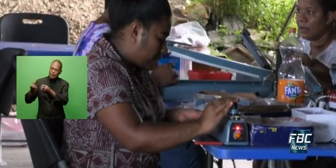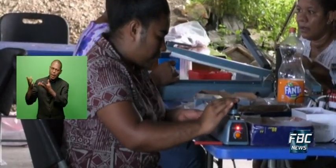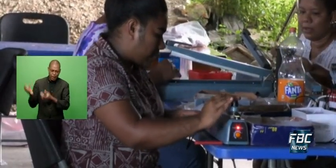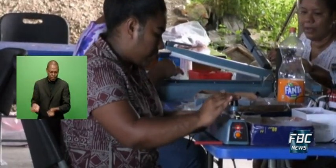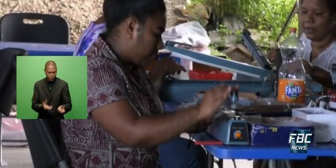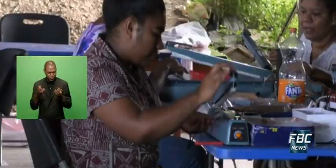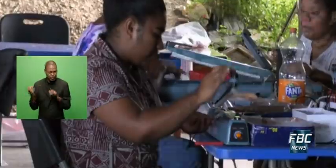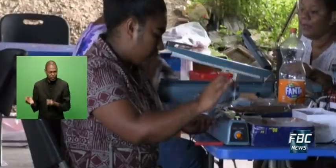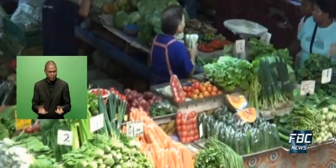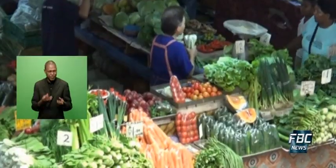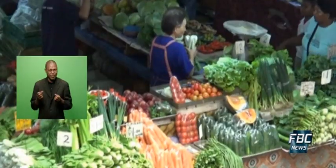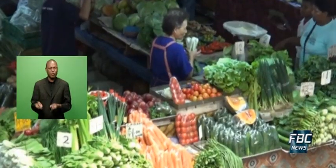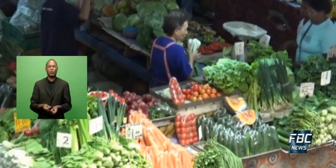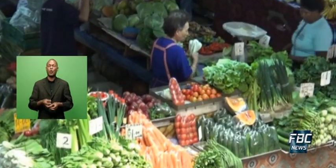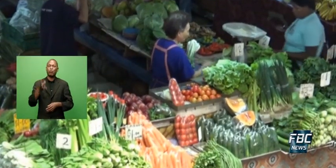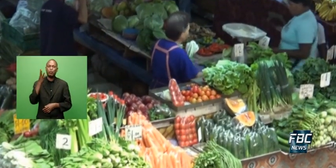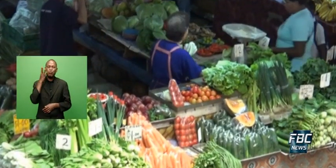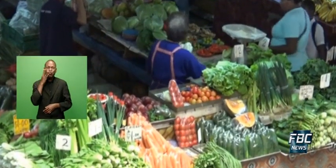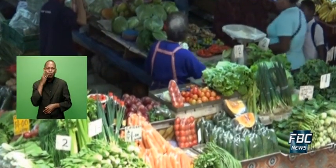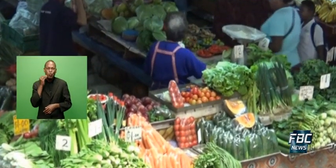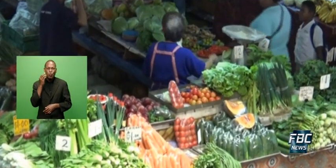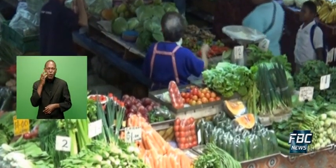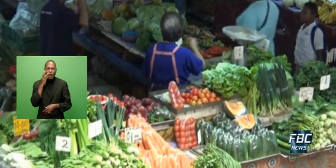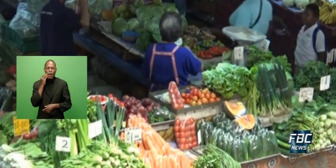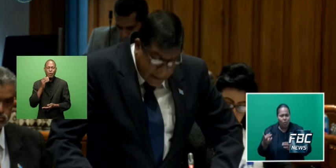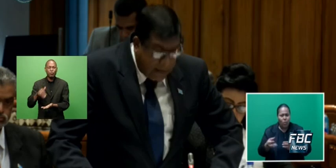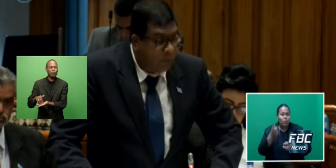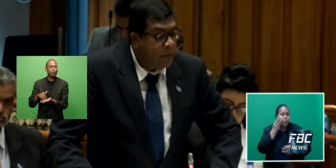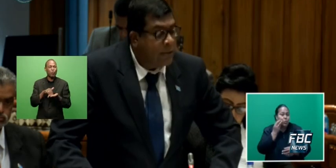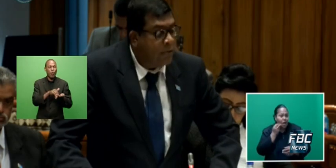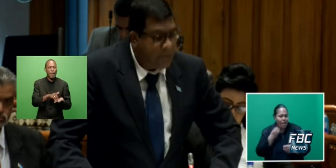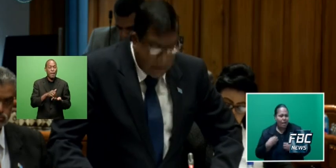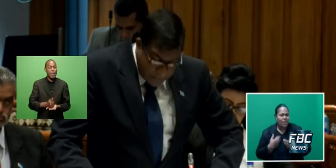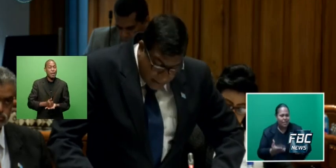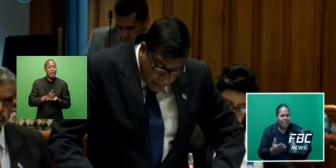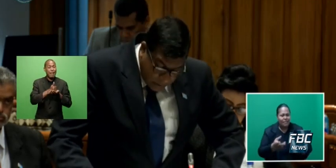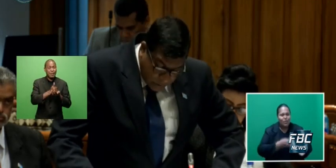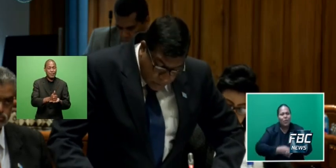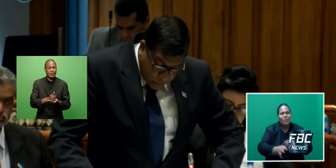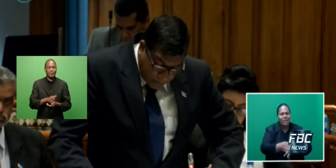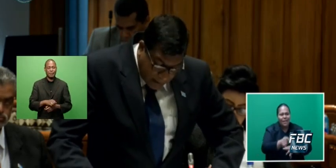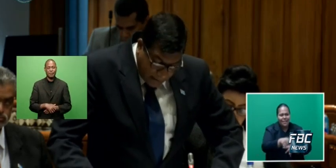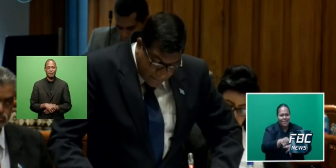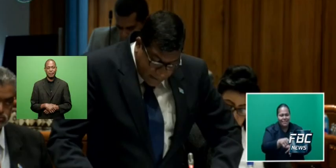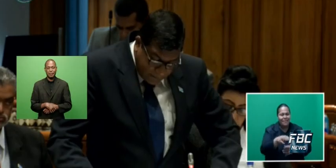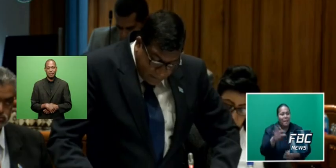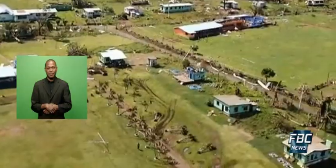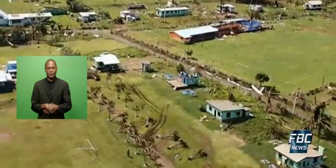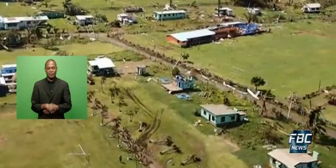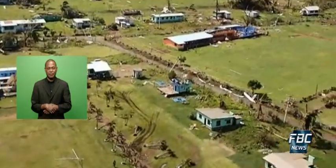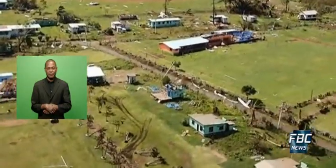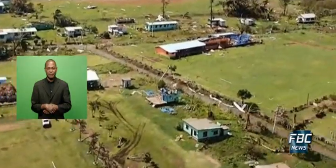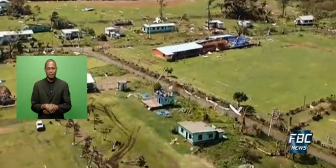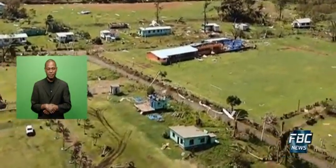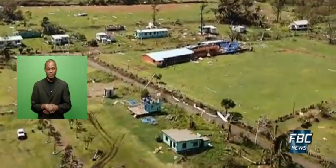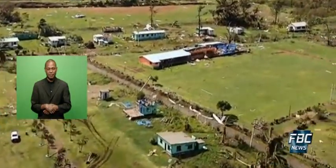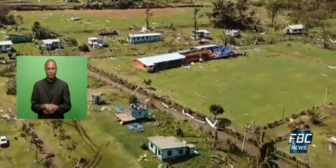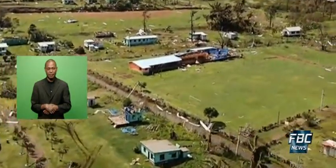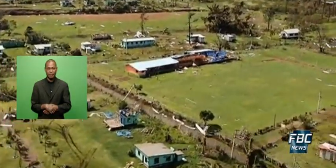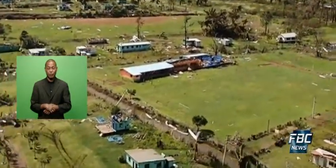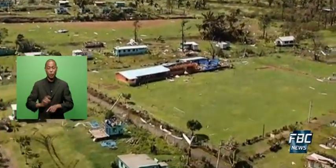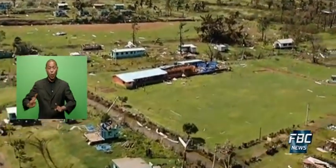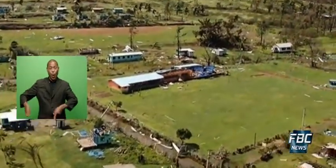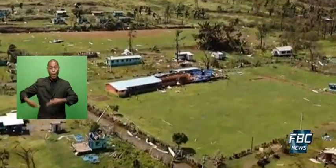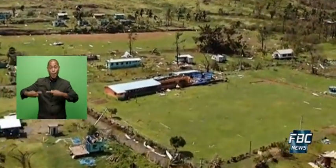thousand kg of sugar to supplement feed, as well as rehabilitating one thousand seven hundred and twenty-two beehives. Opposition